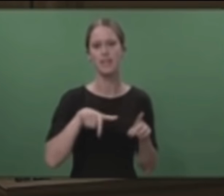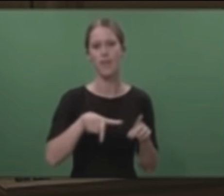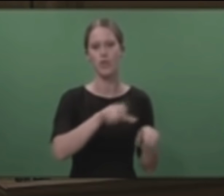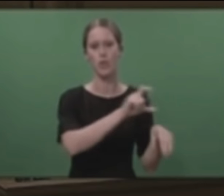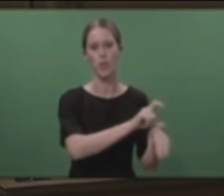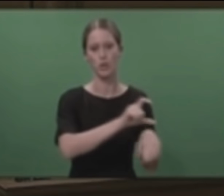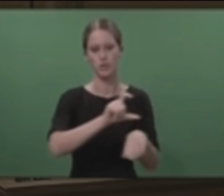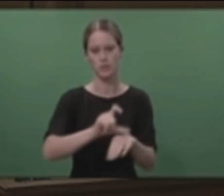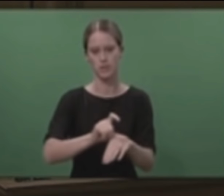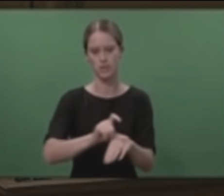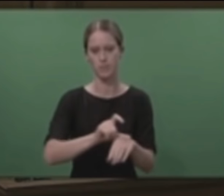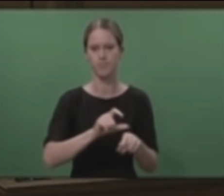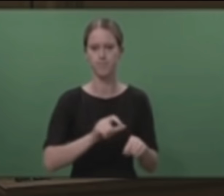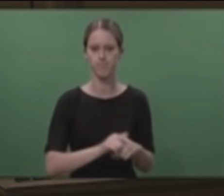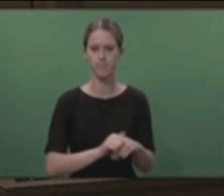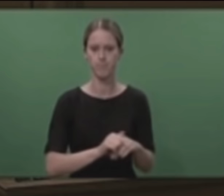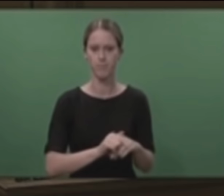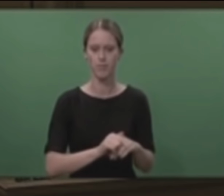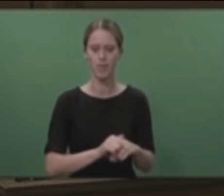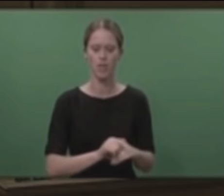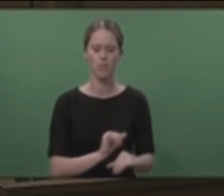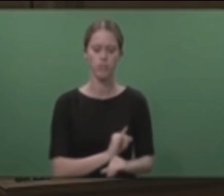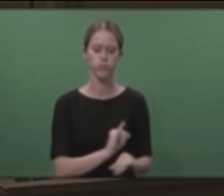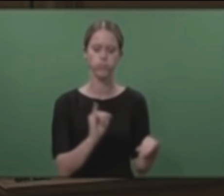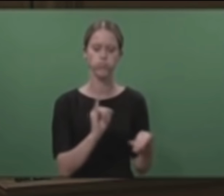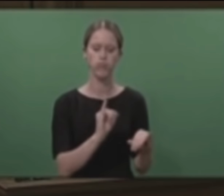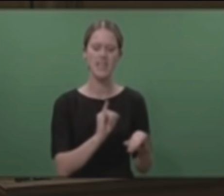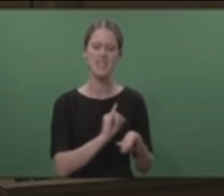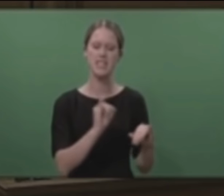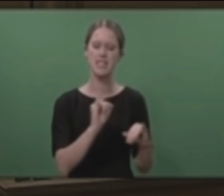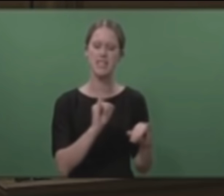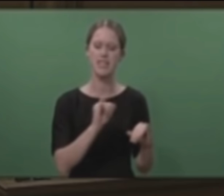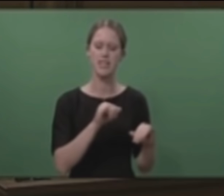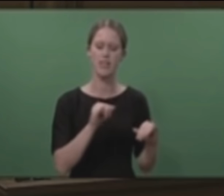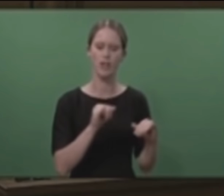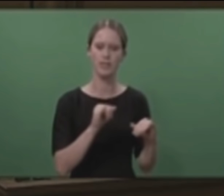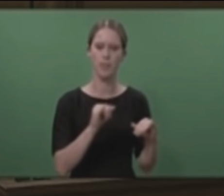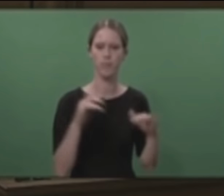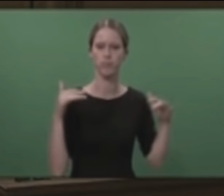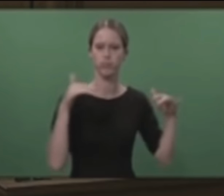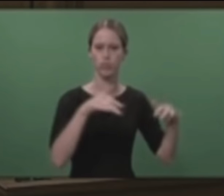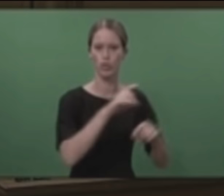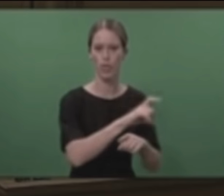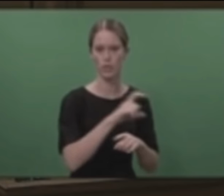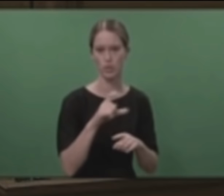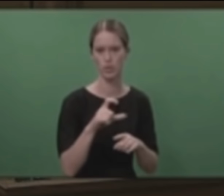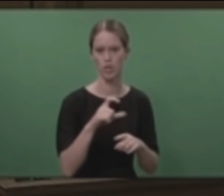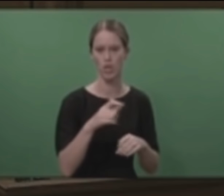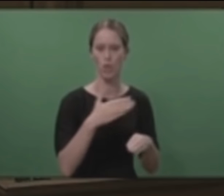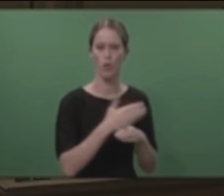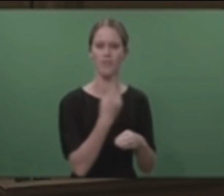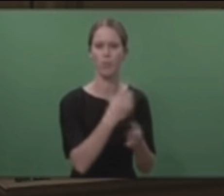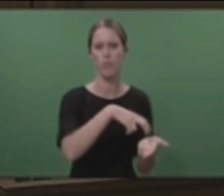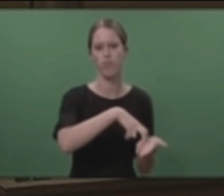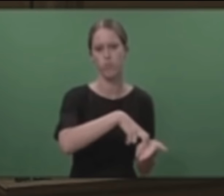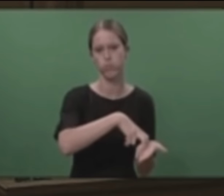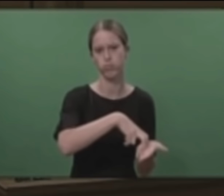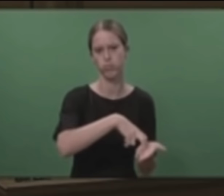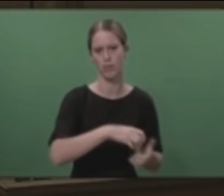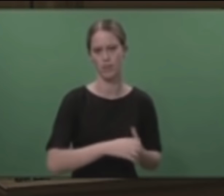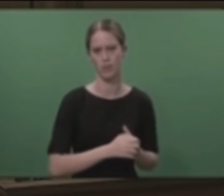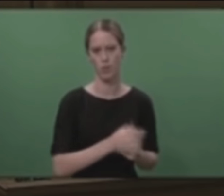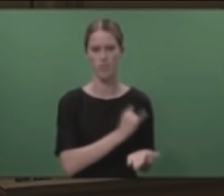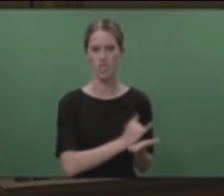Christchurch. The sickening scourge of terrorism imported to Christchurch was the work of a coward who